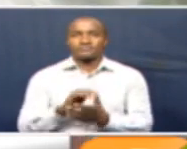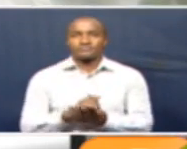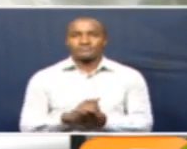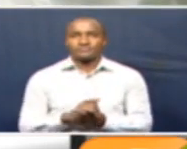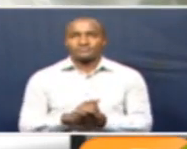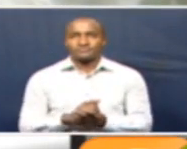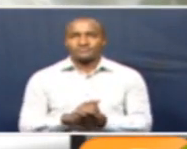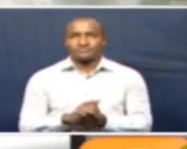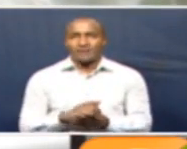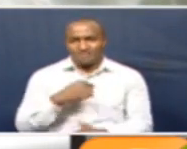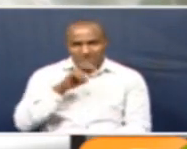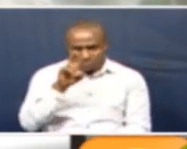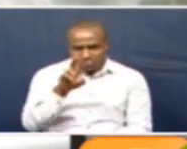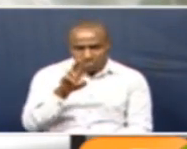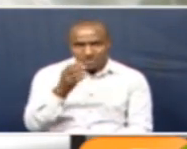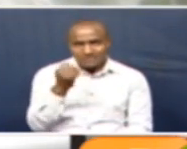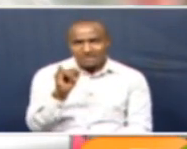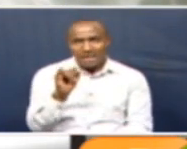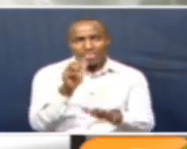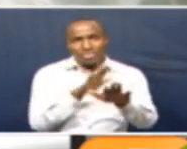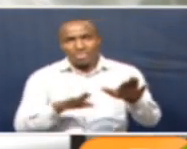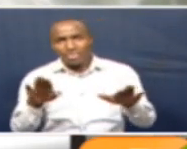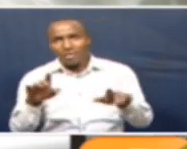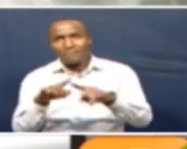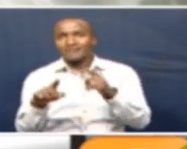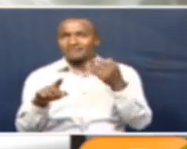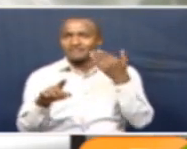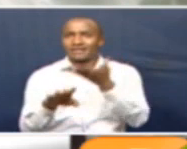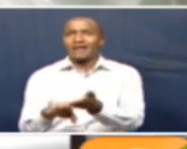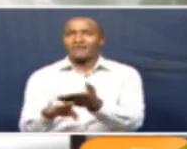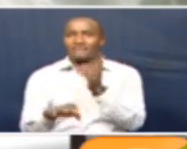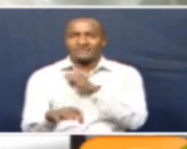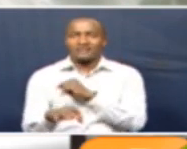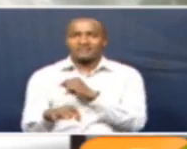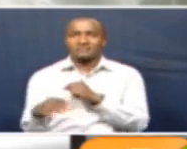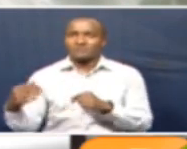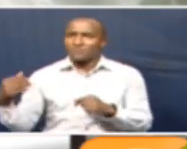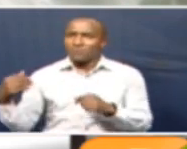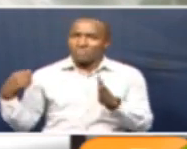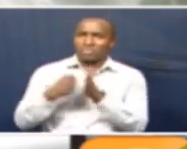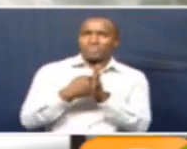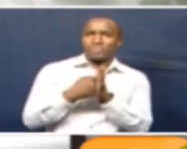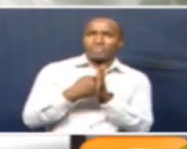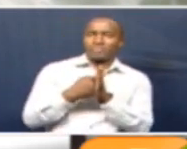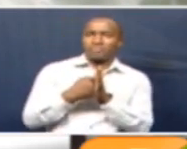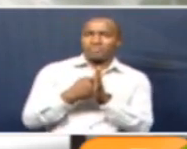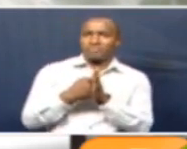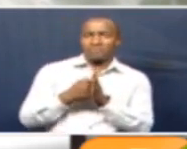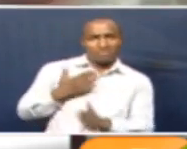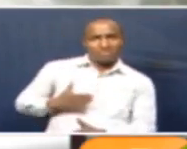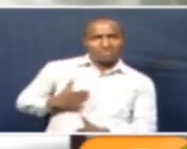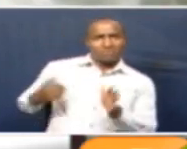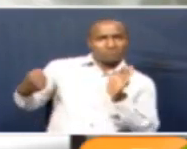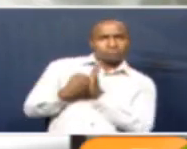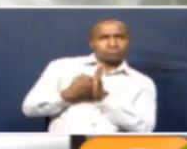Sasa mimi nilivyoona nikahepa, lakini kawa imenifikia kaza kunugonga ubavu. Nilivyonugonga ubavu, ndoka